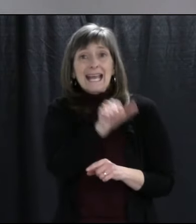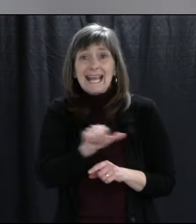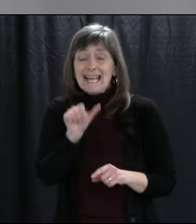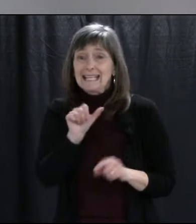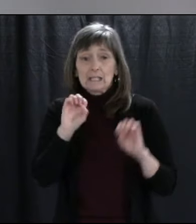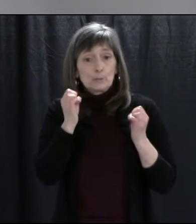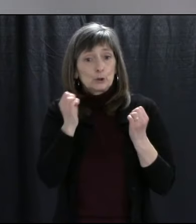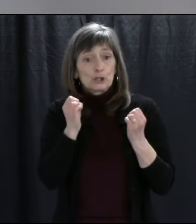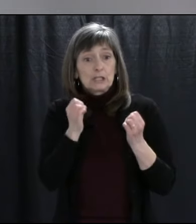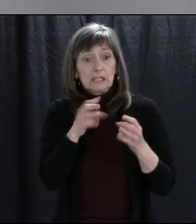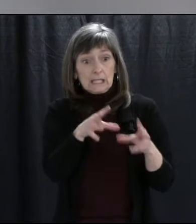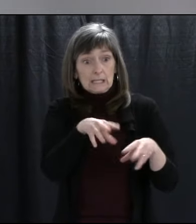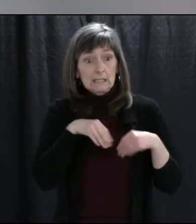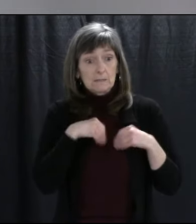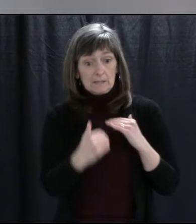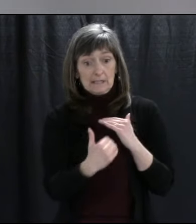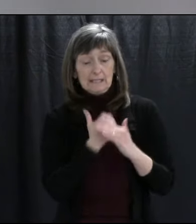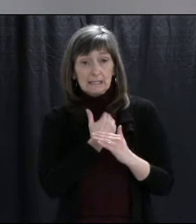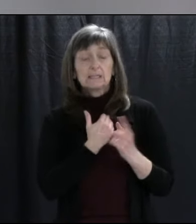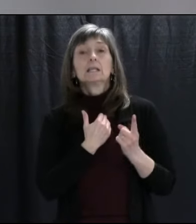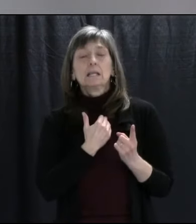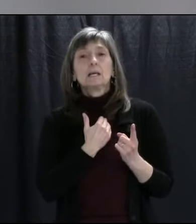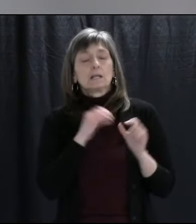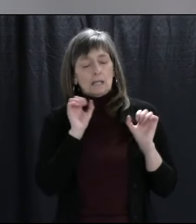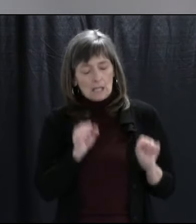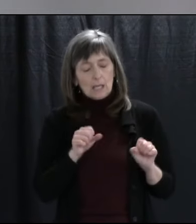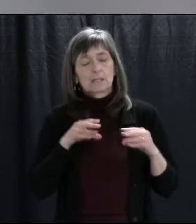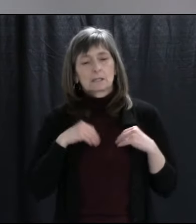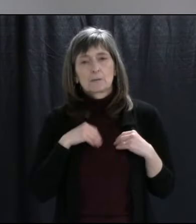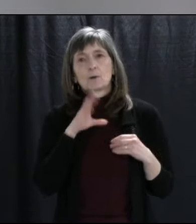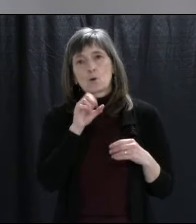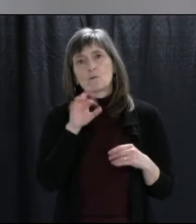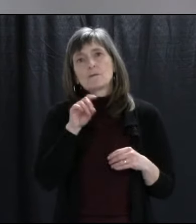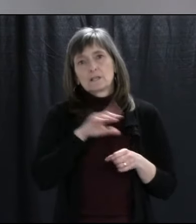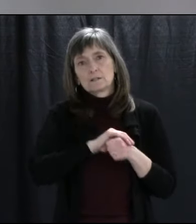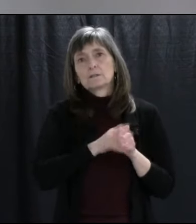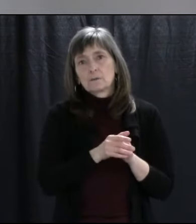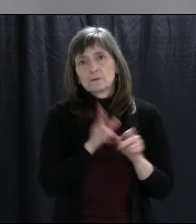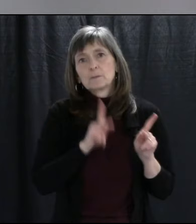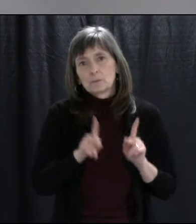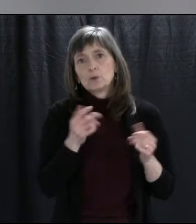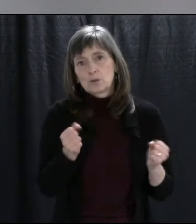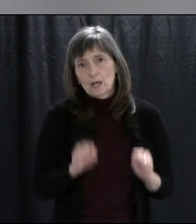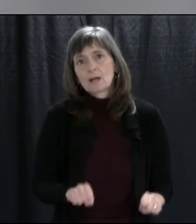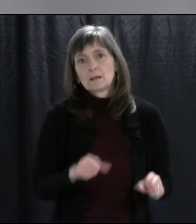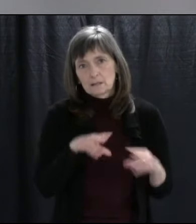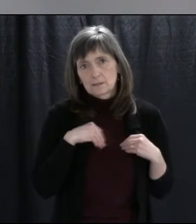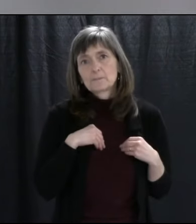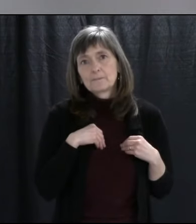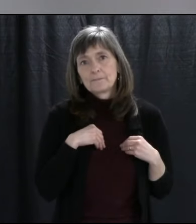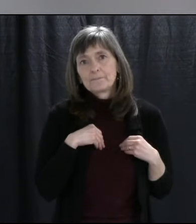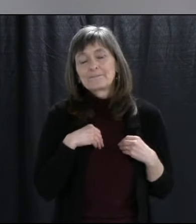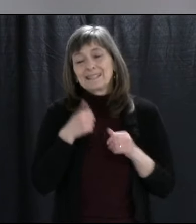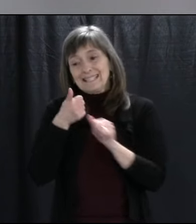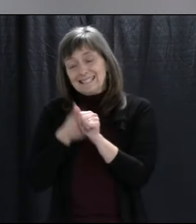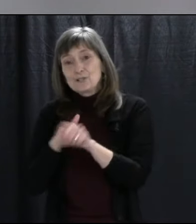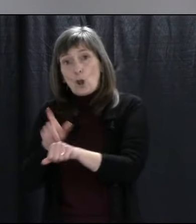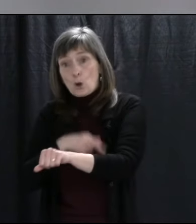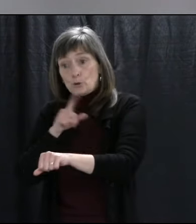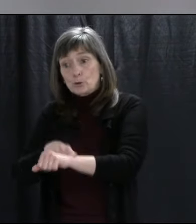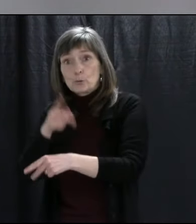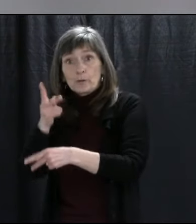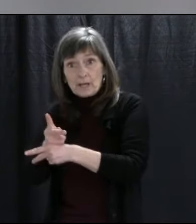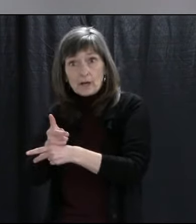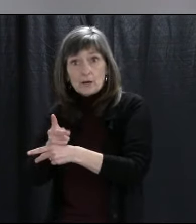is able to manage patients who present with COVID-19, and that each of our long-term care facilities has protocols